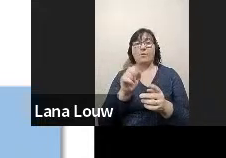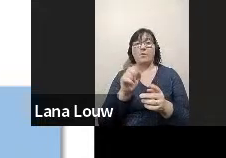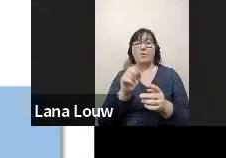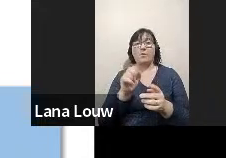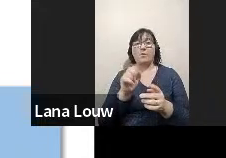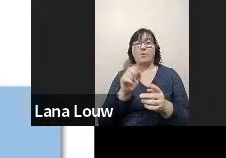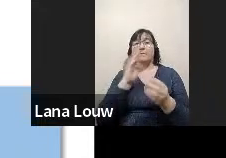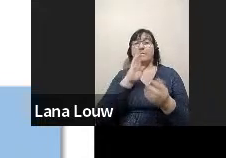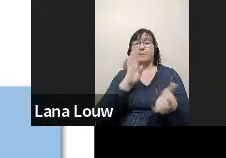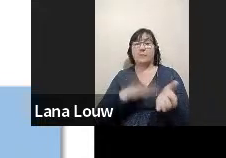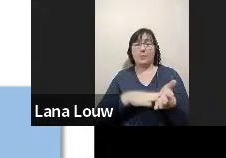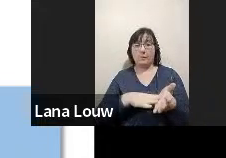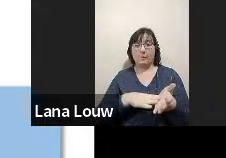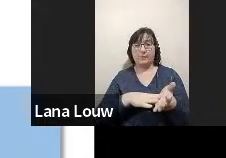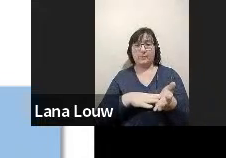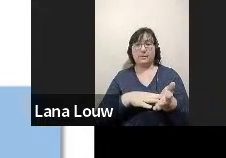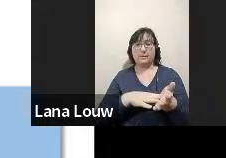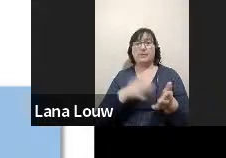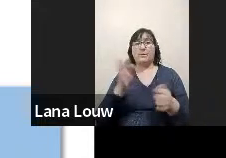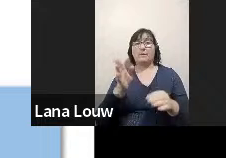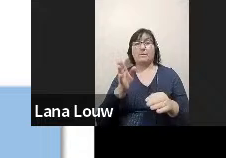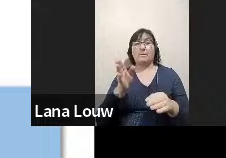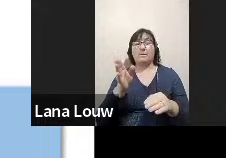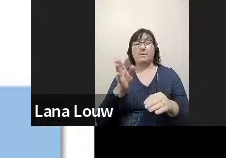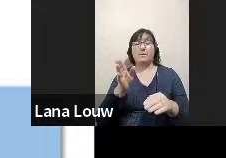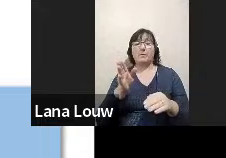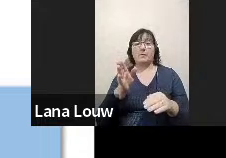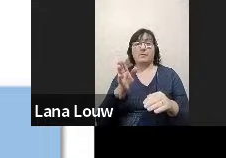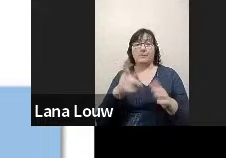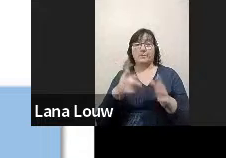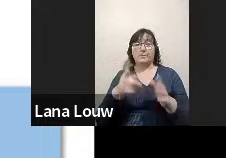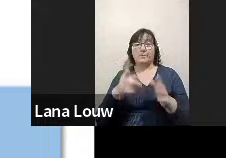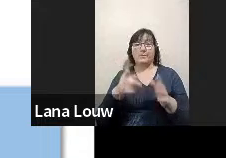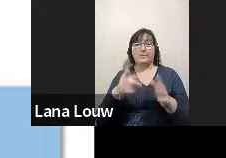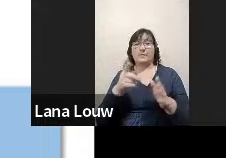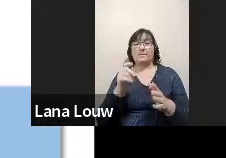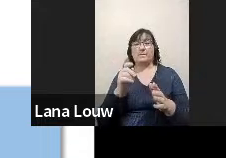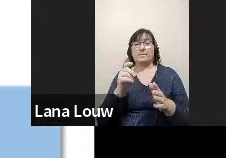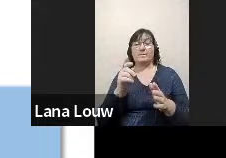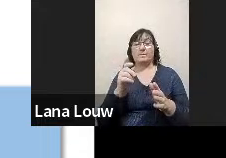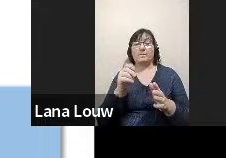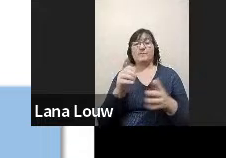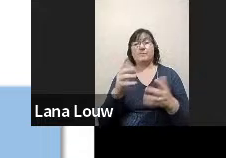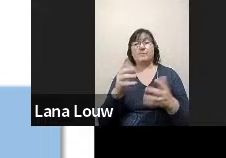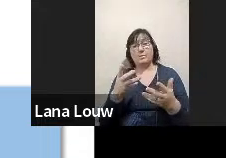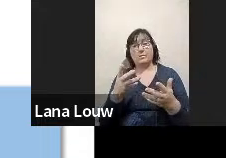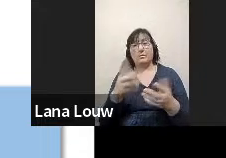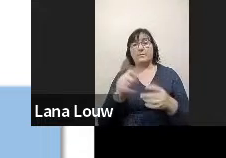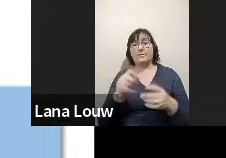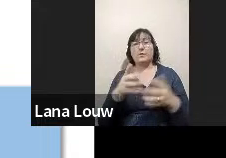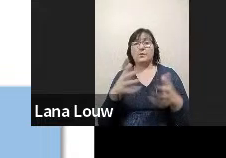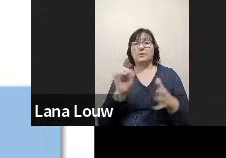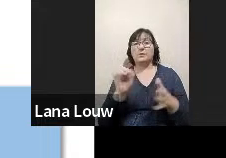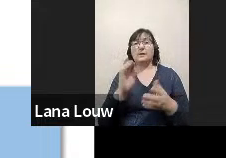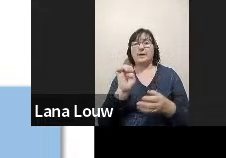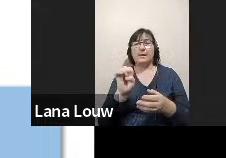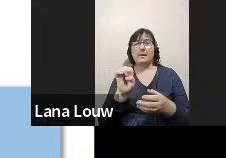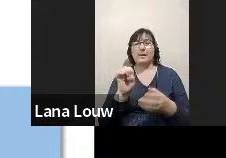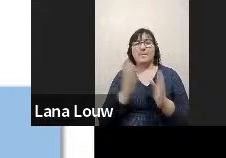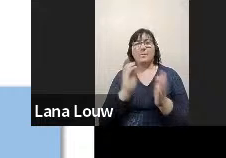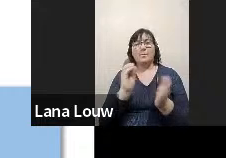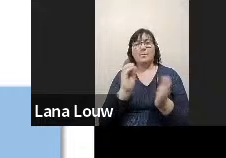either doing the online query system or utilizing the SARS e-booking system, that the